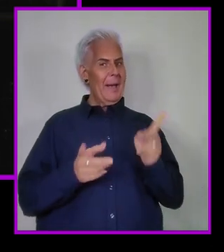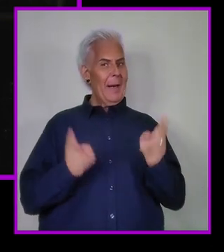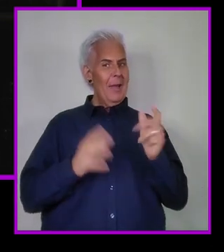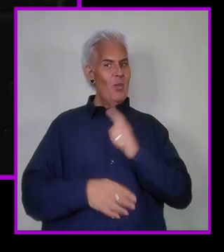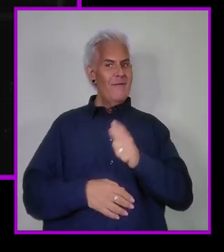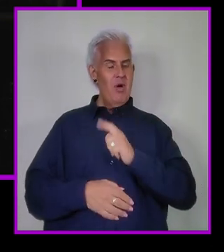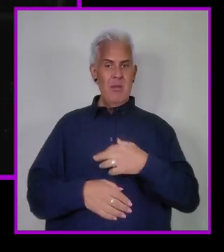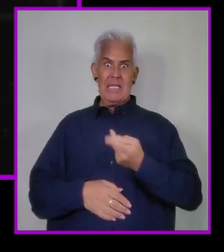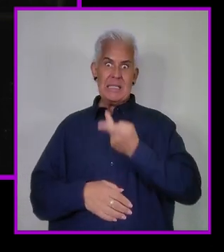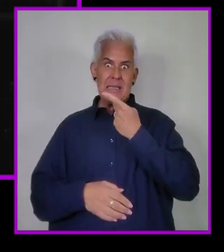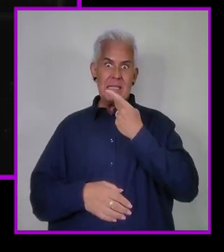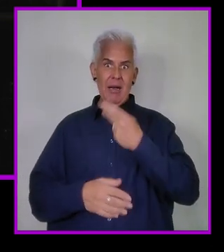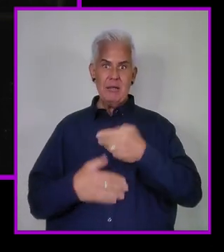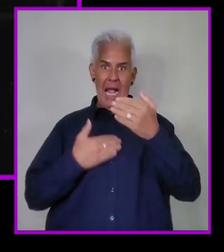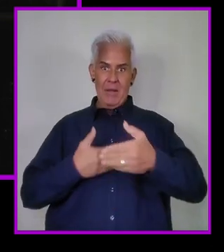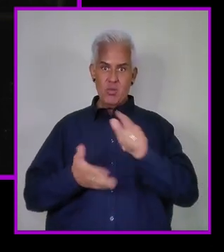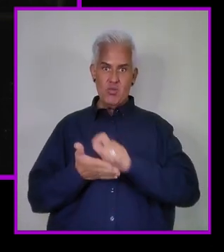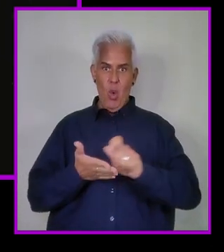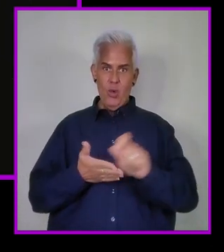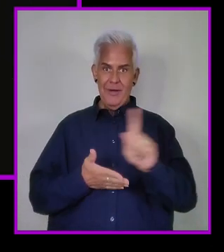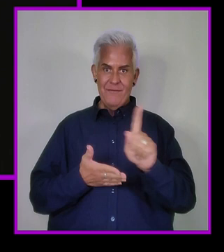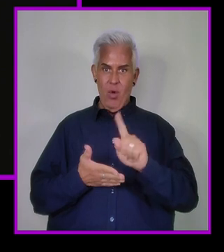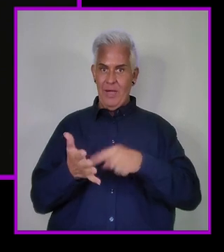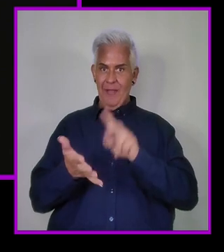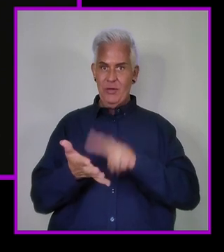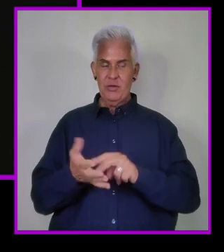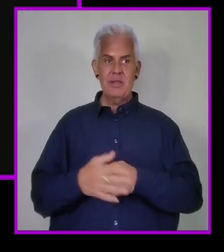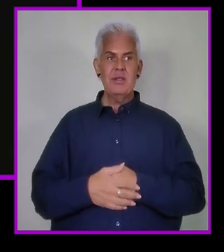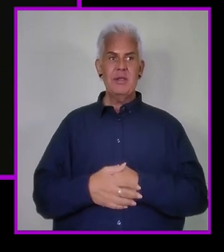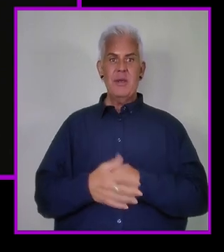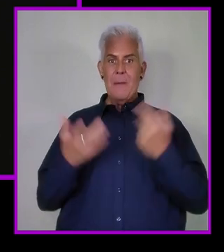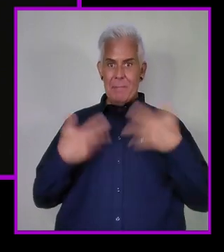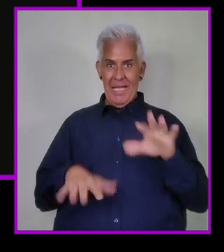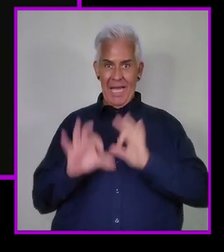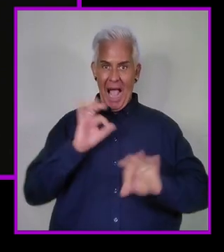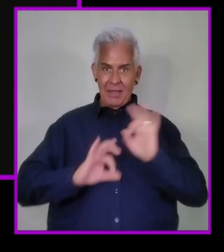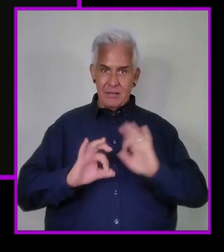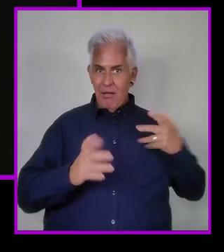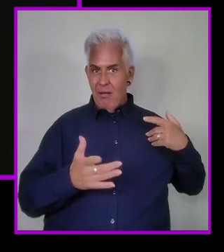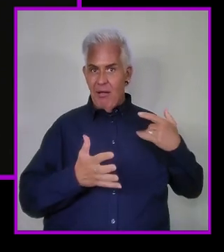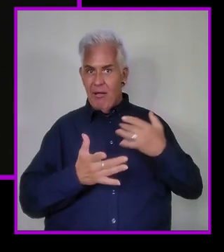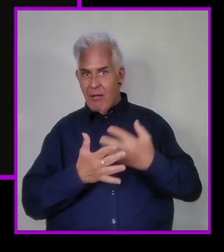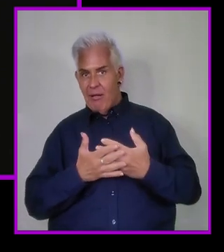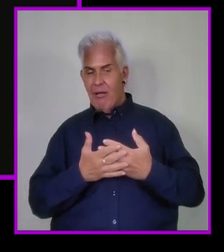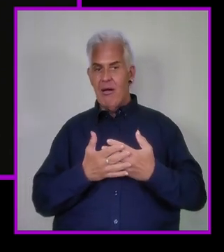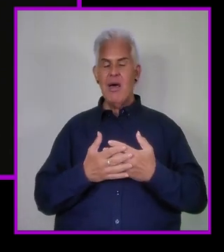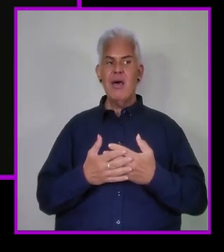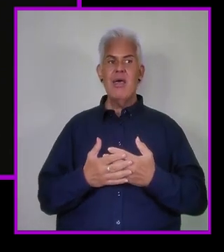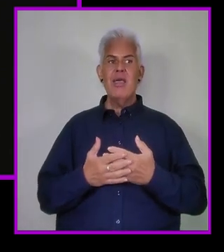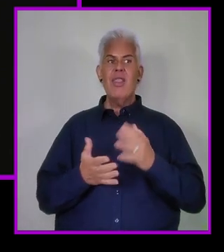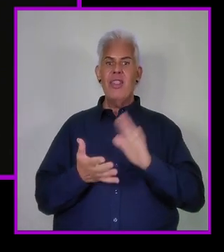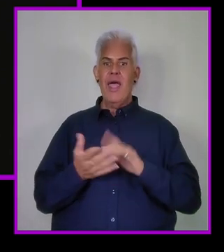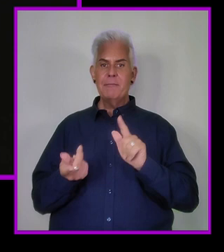was only the second episode I've ever written for TV. And having been an actor and then deciding that, you